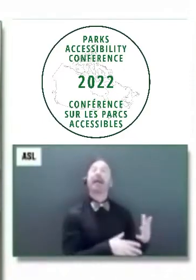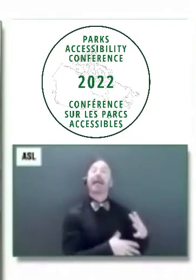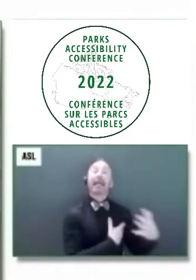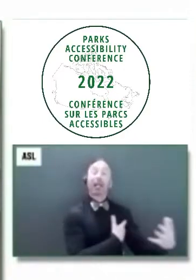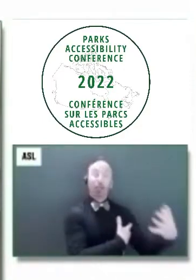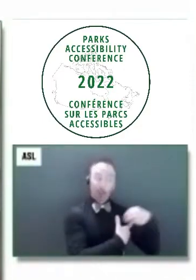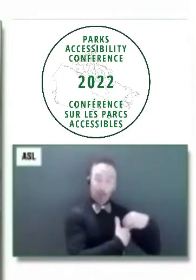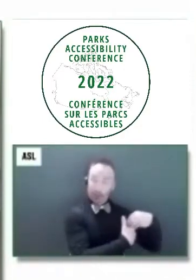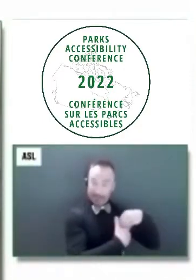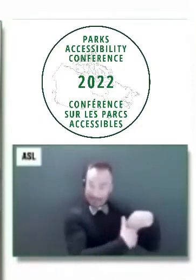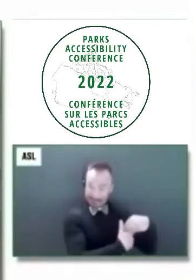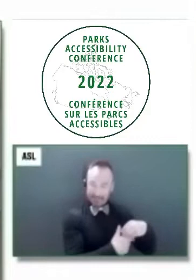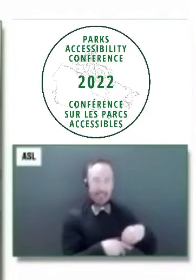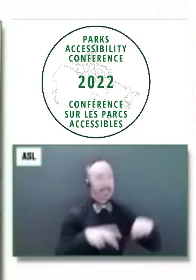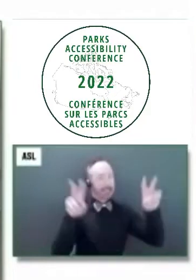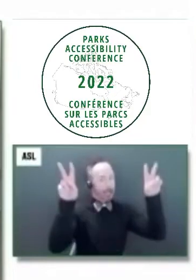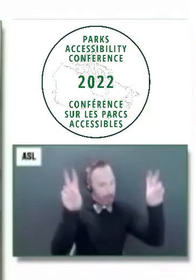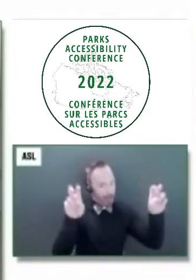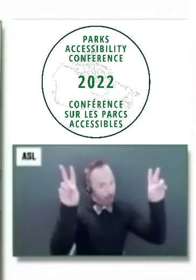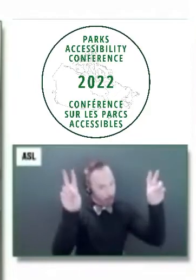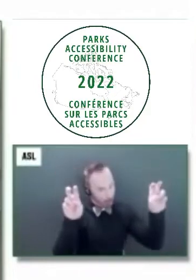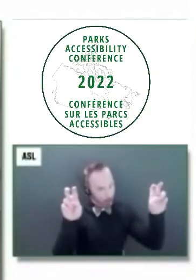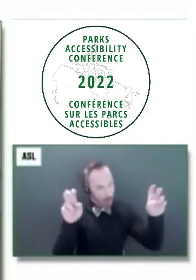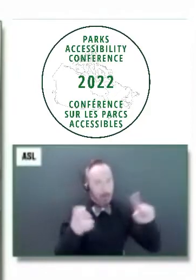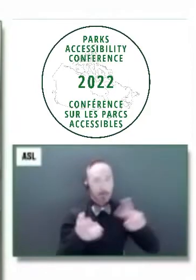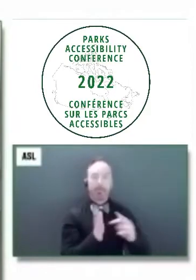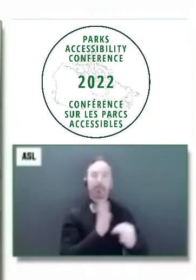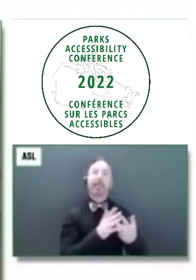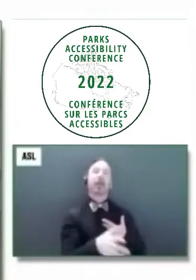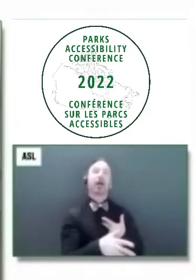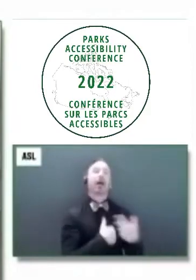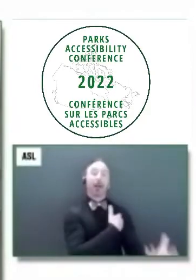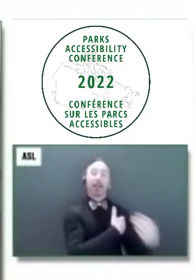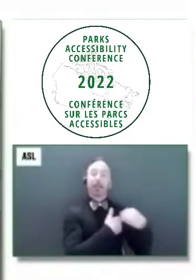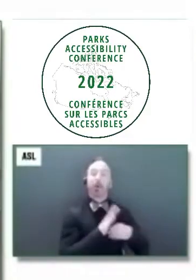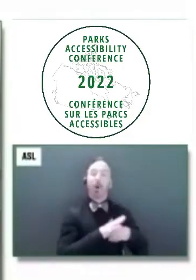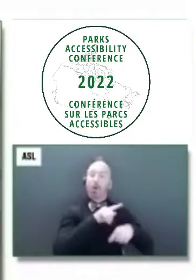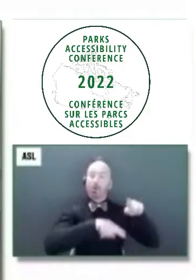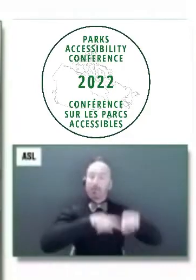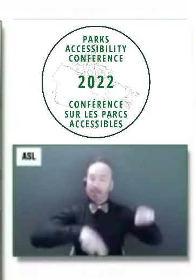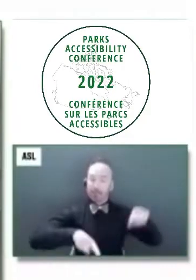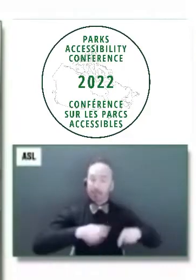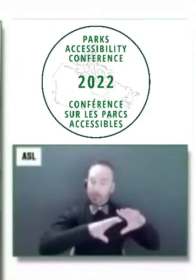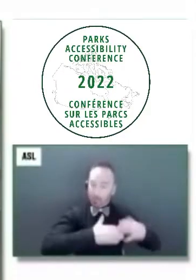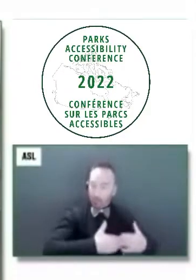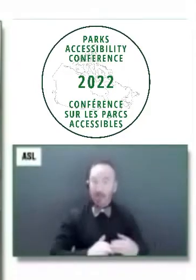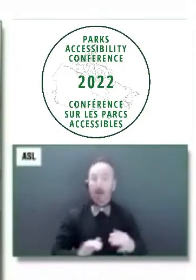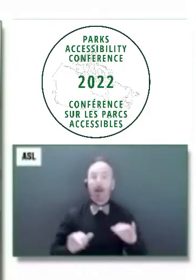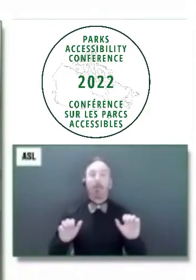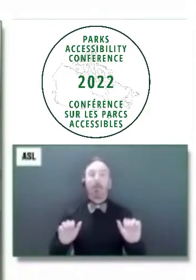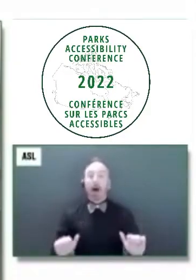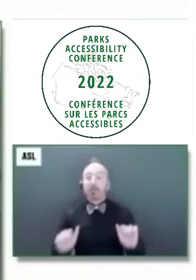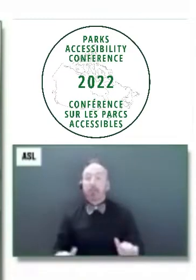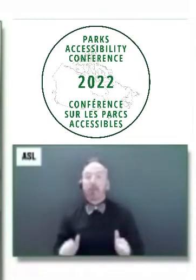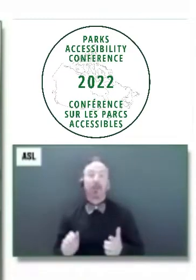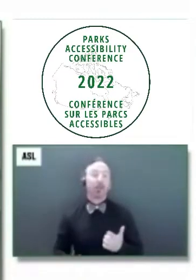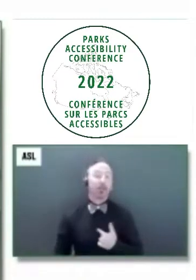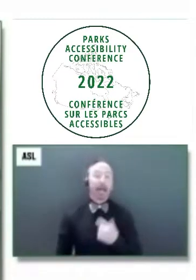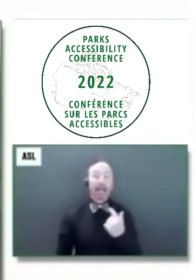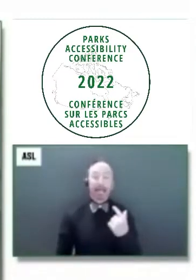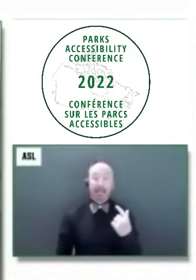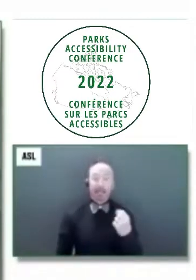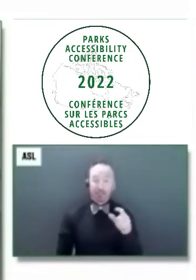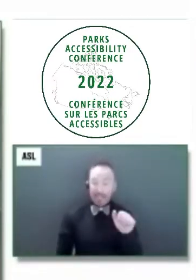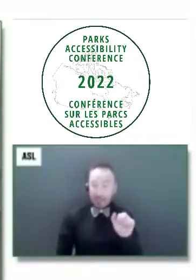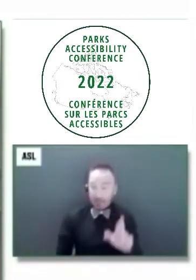is associated with the full participation of other diverse groups, be it ethnic diversity, gender diversity, religious diversity,